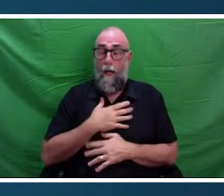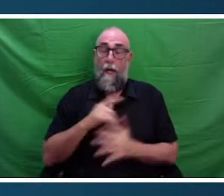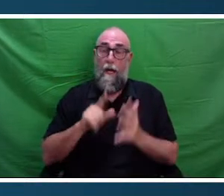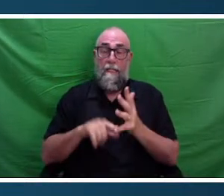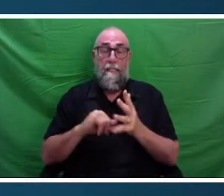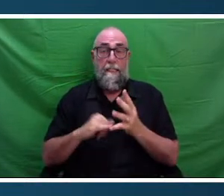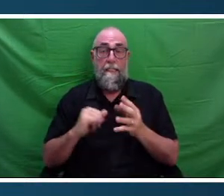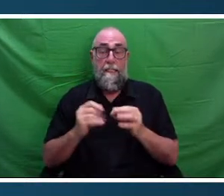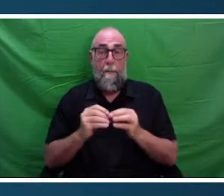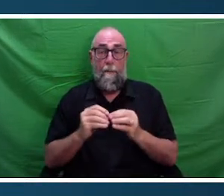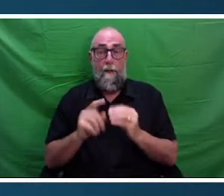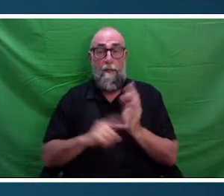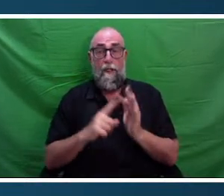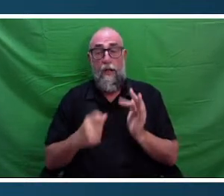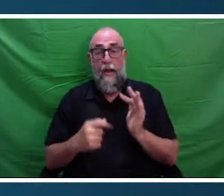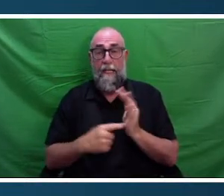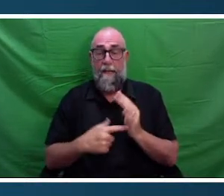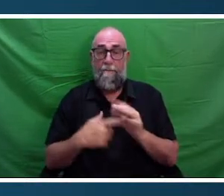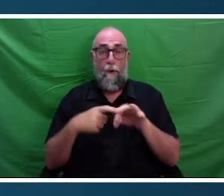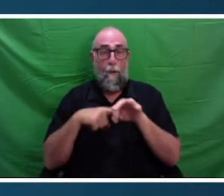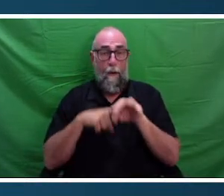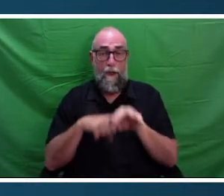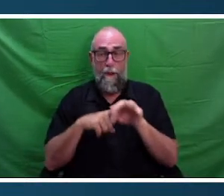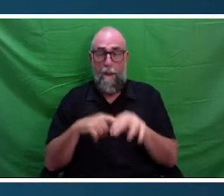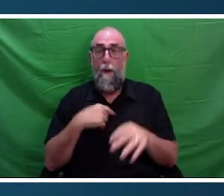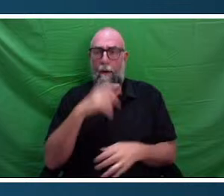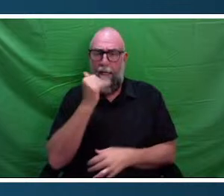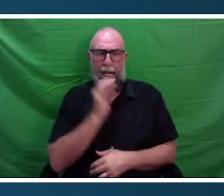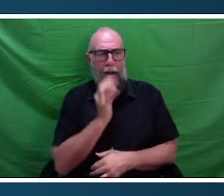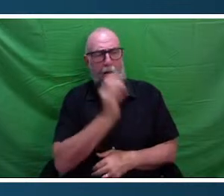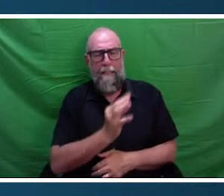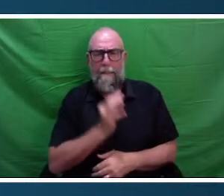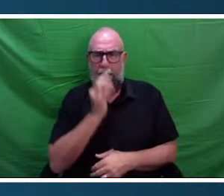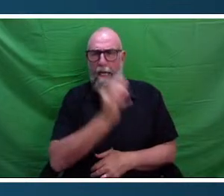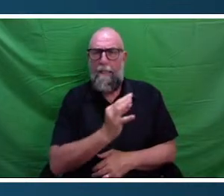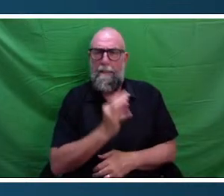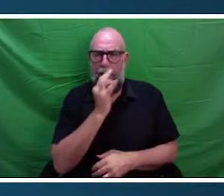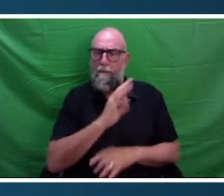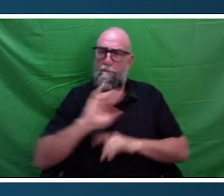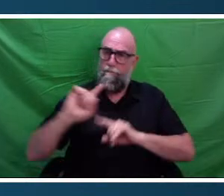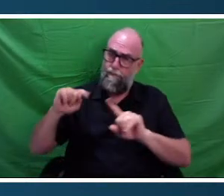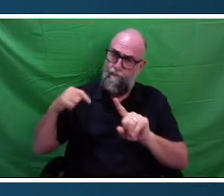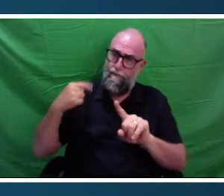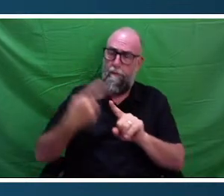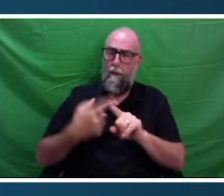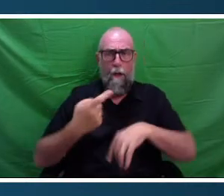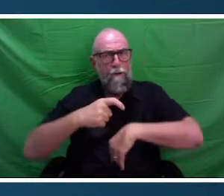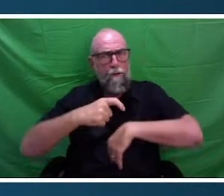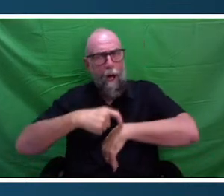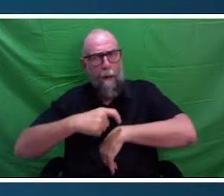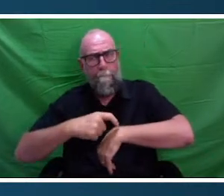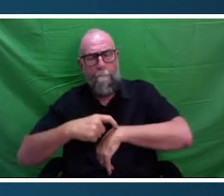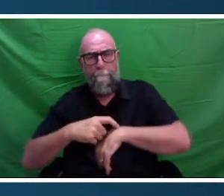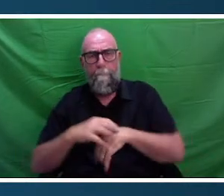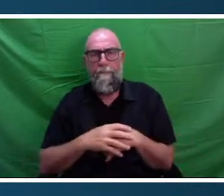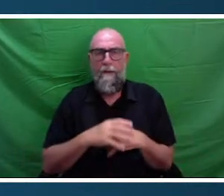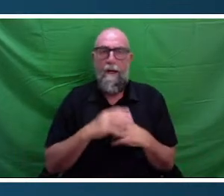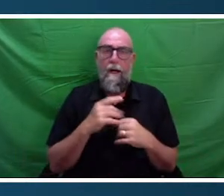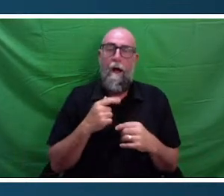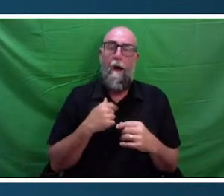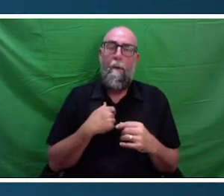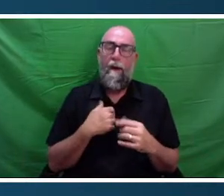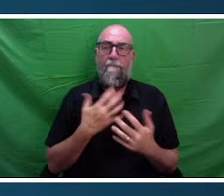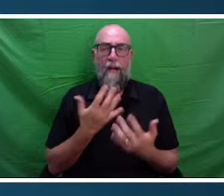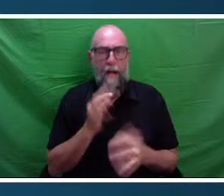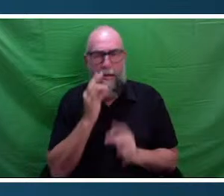because the method is very constant. And we don't really find any deterioration since COVID or since the rapid growth in the schemes. And